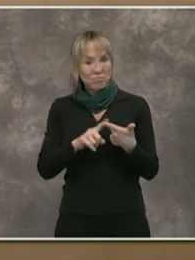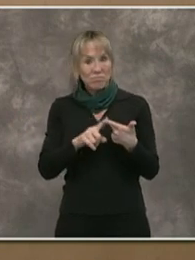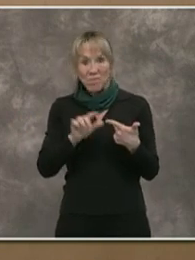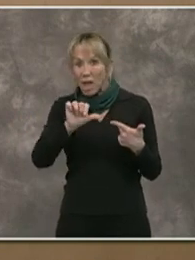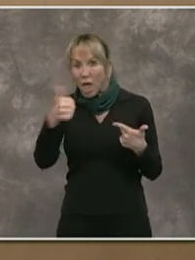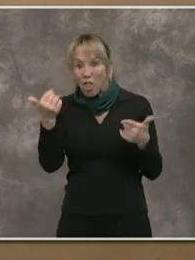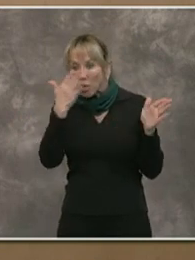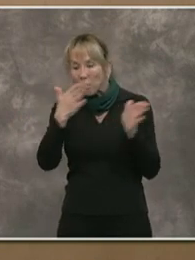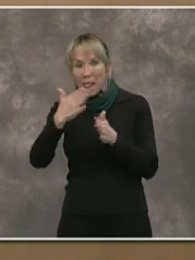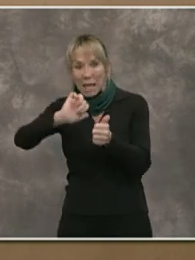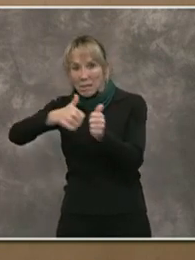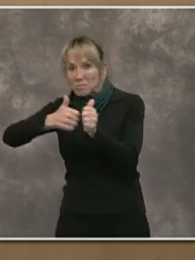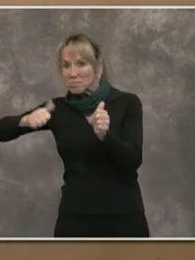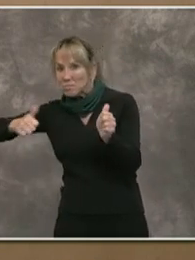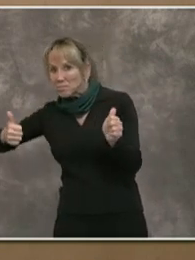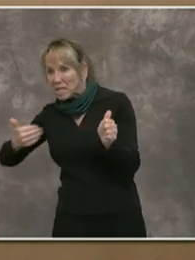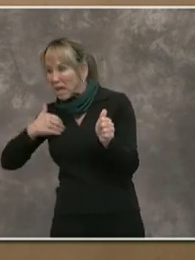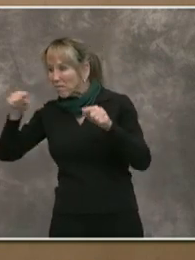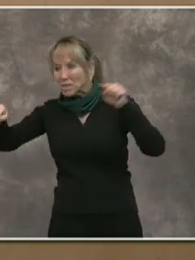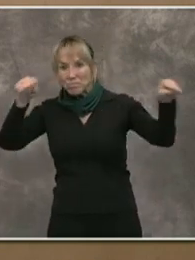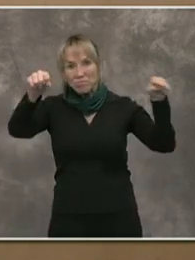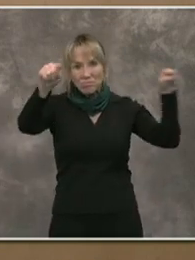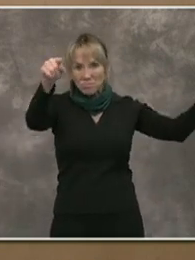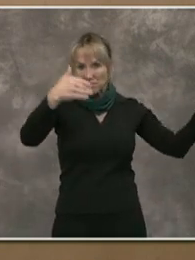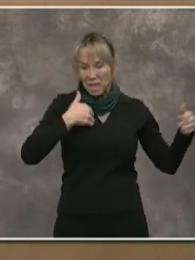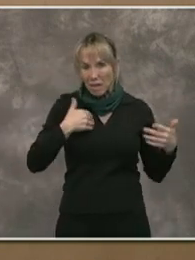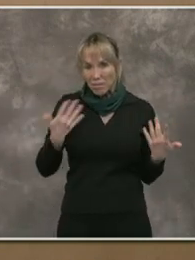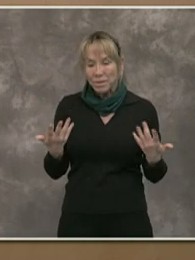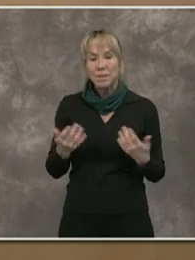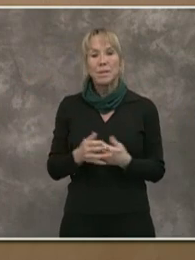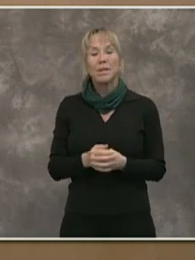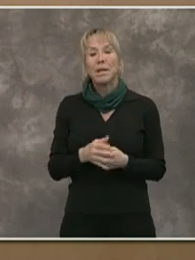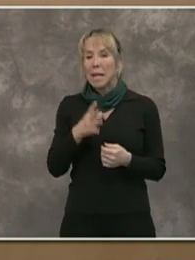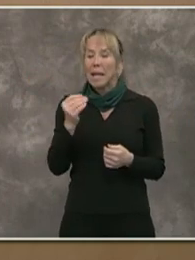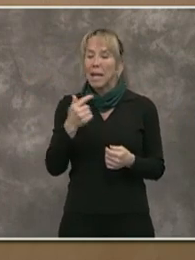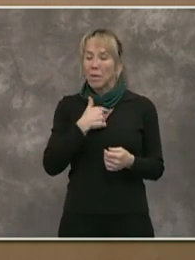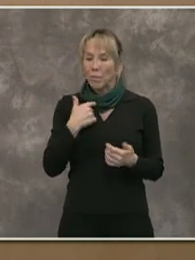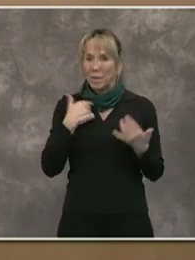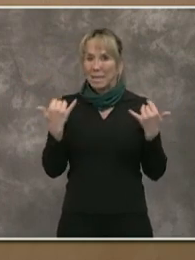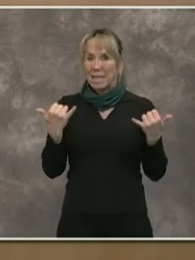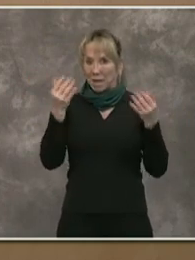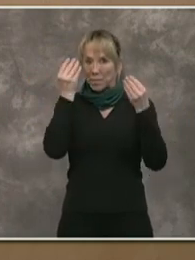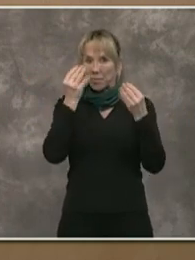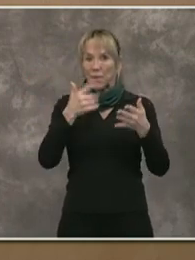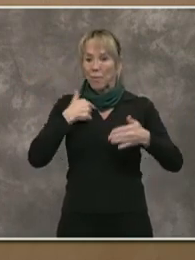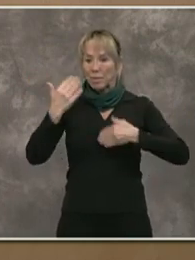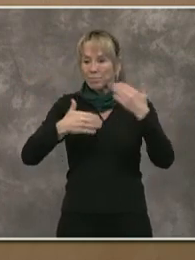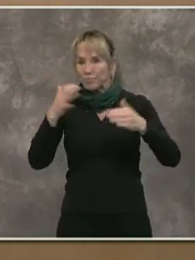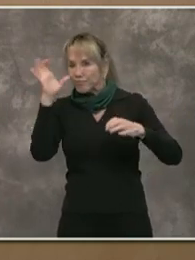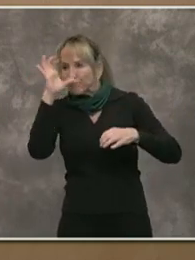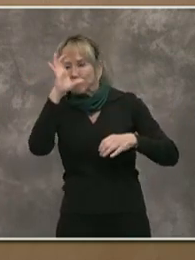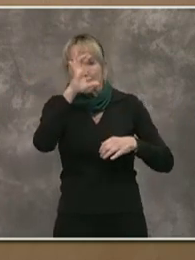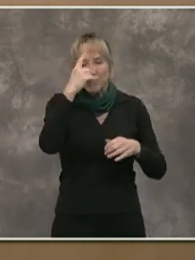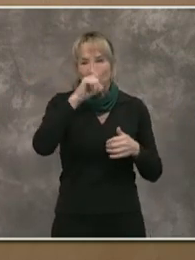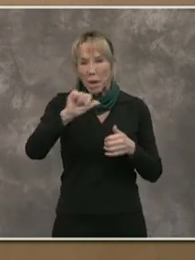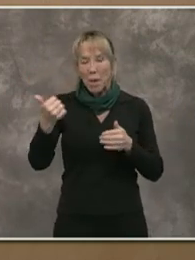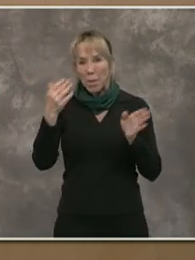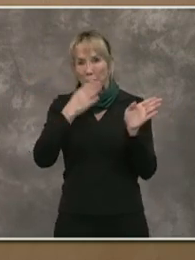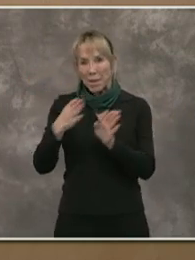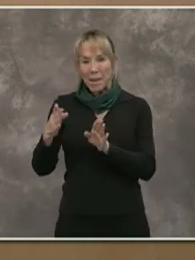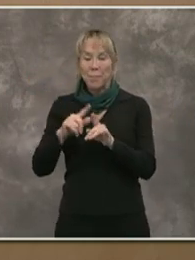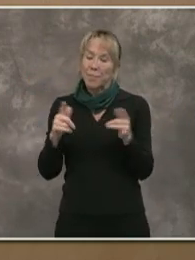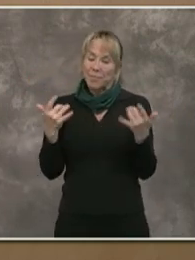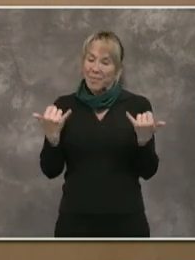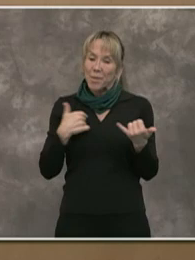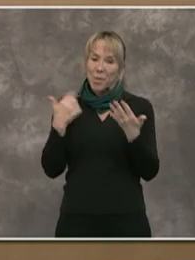there other plans that are out there? And we certainly have been in the process of doing that, but again, we are